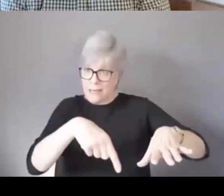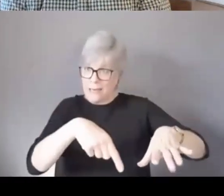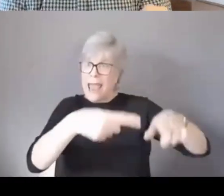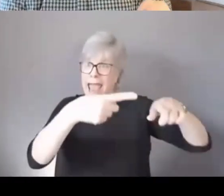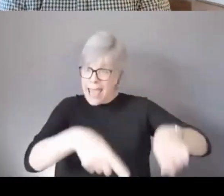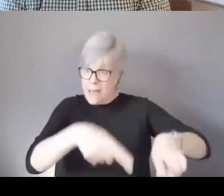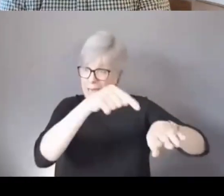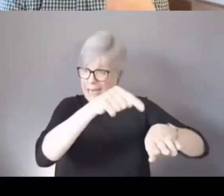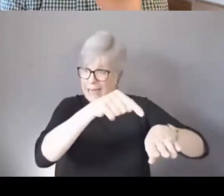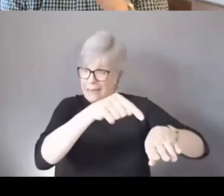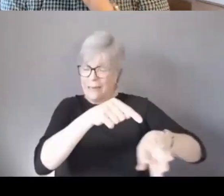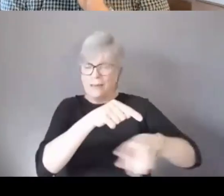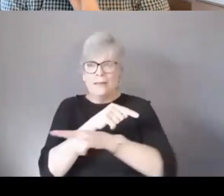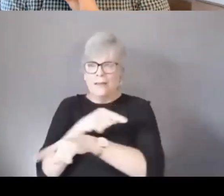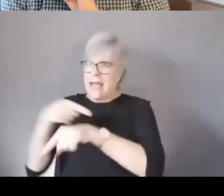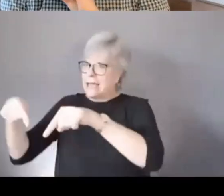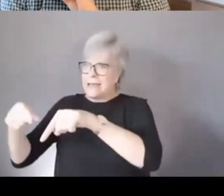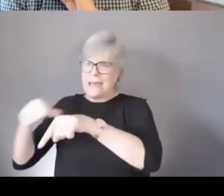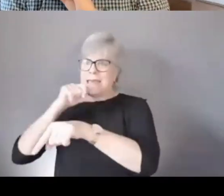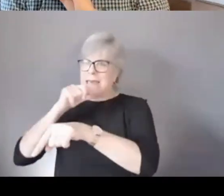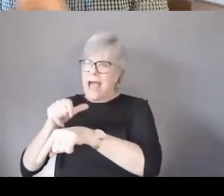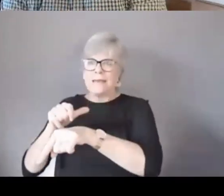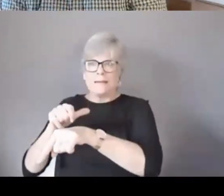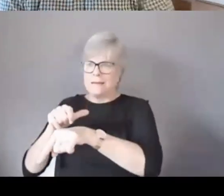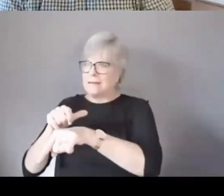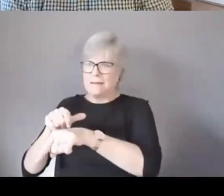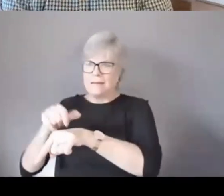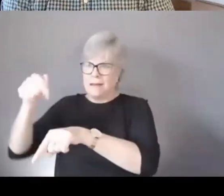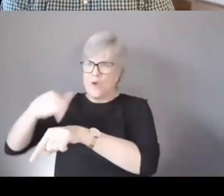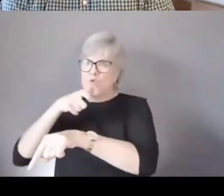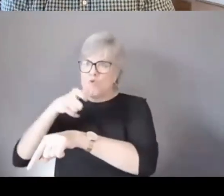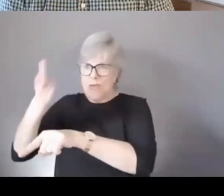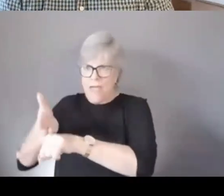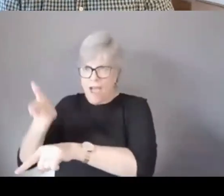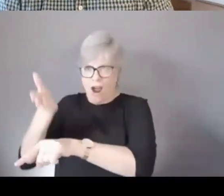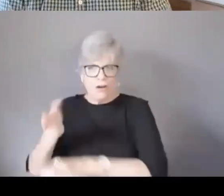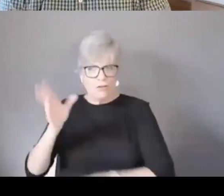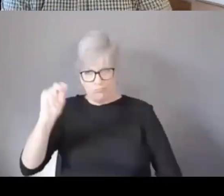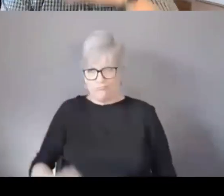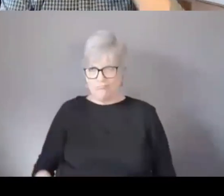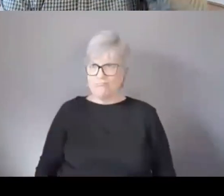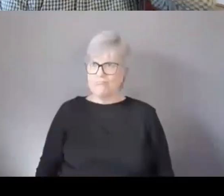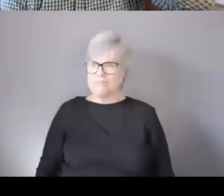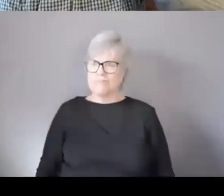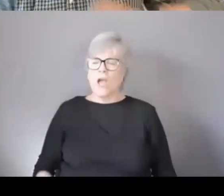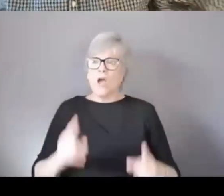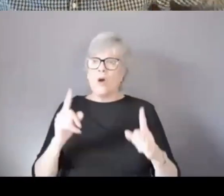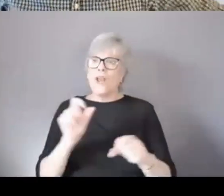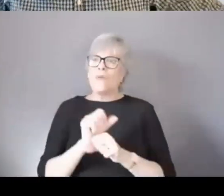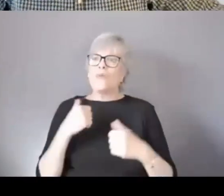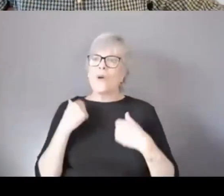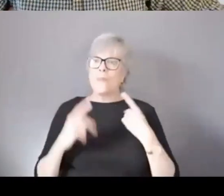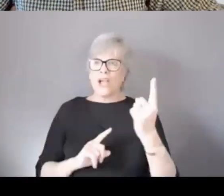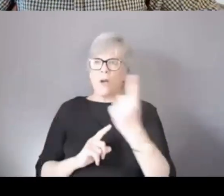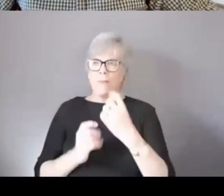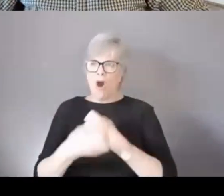them rather than it being who they are. When I work with young people, they'll come into my office and they'll